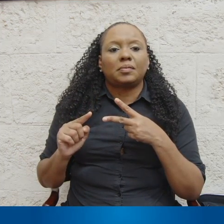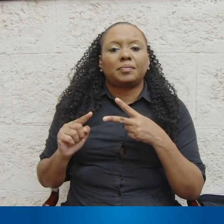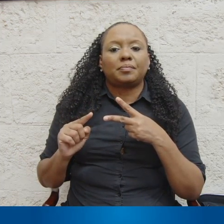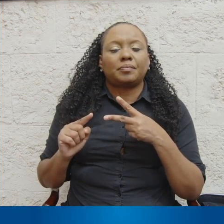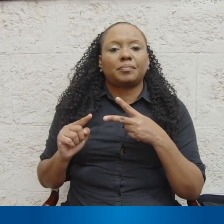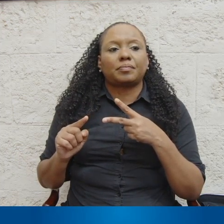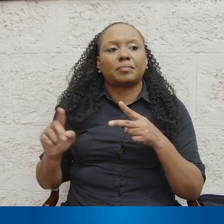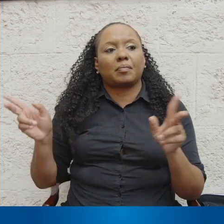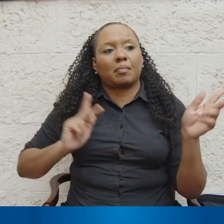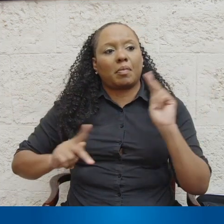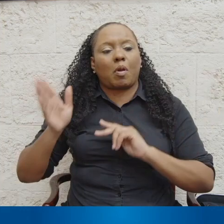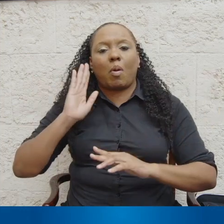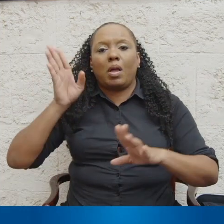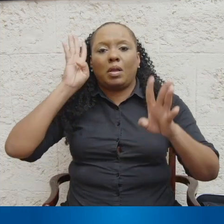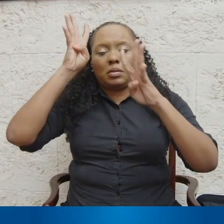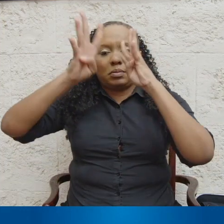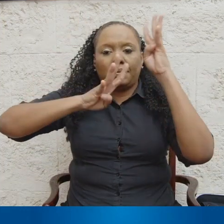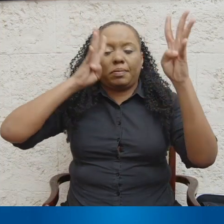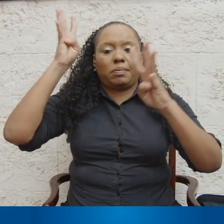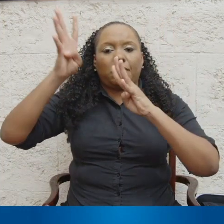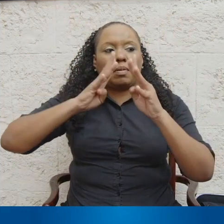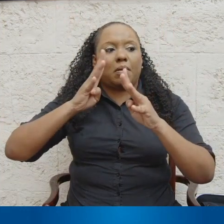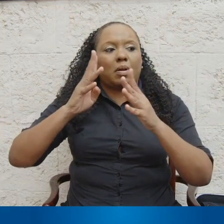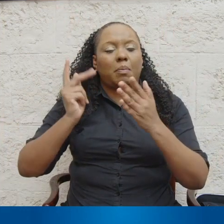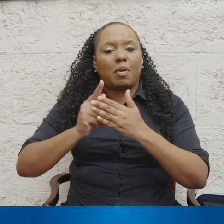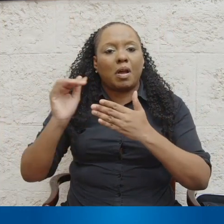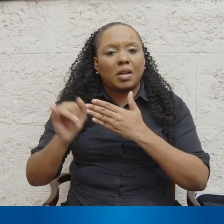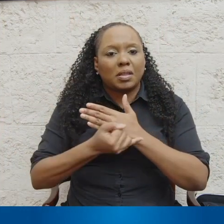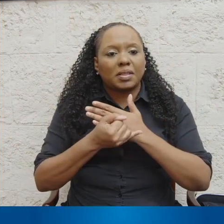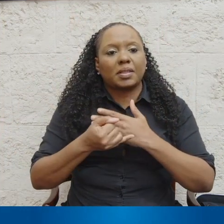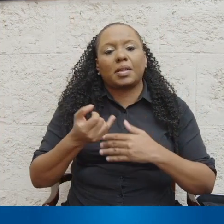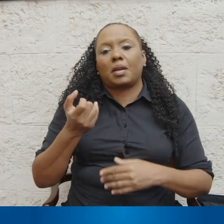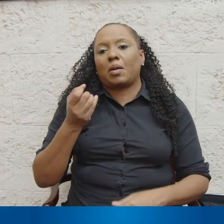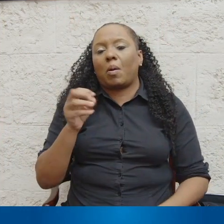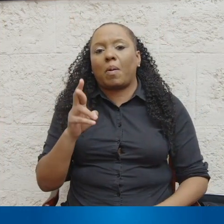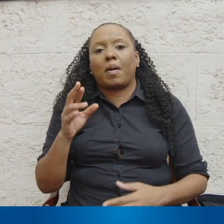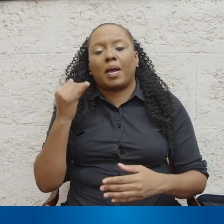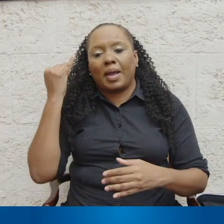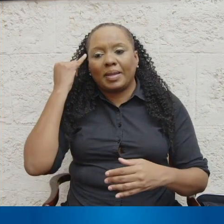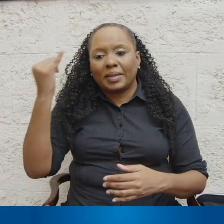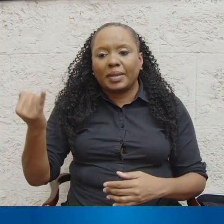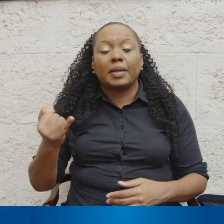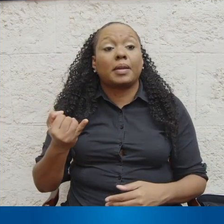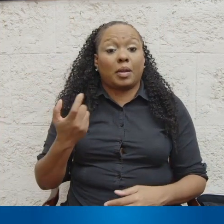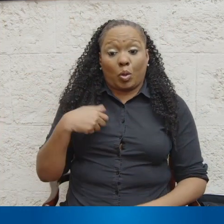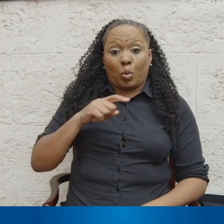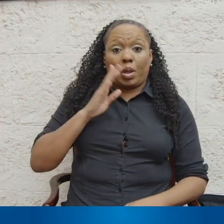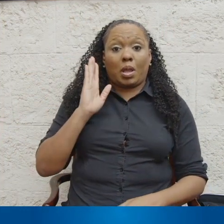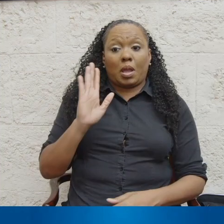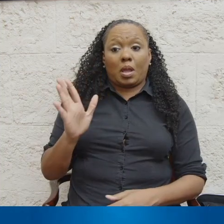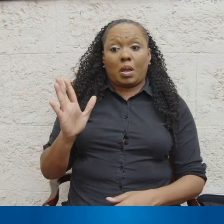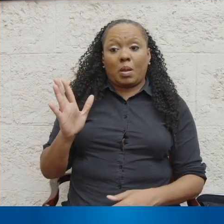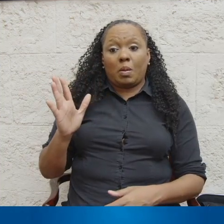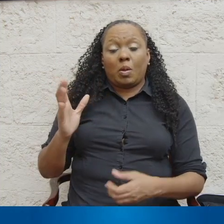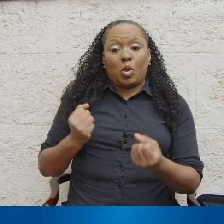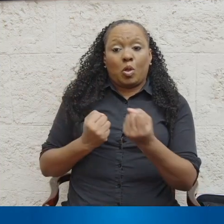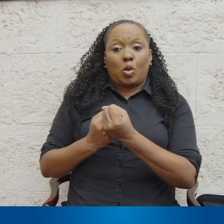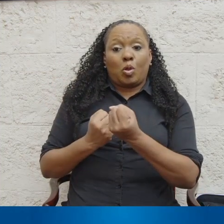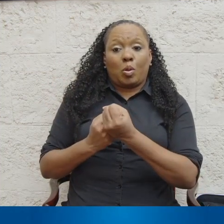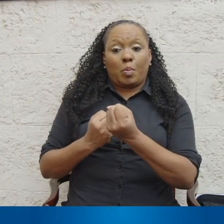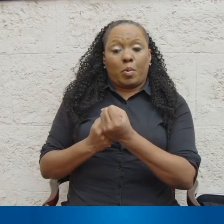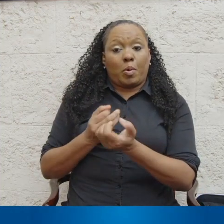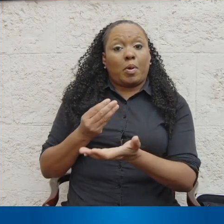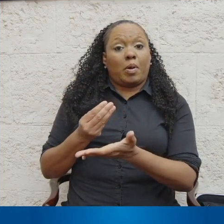cultural project or idea that we will then in turn fund in order to be able to bring to scale. So that is that